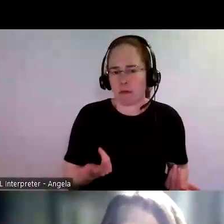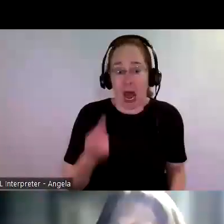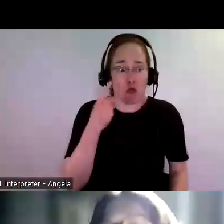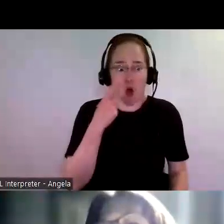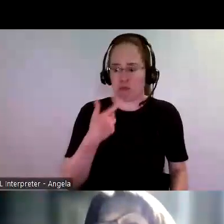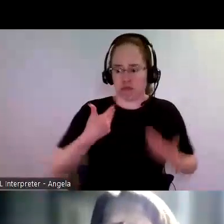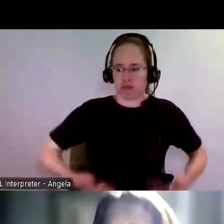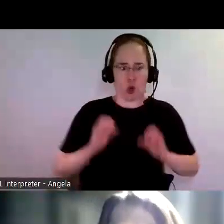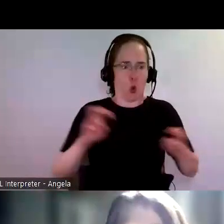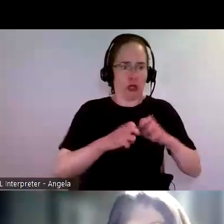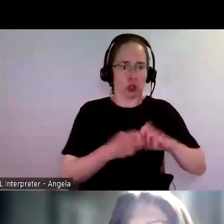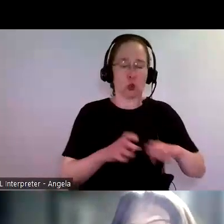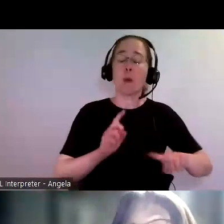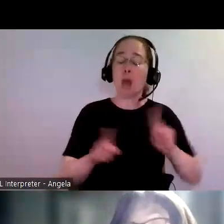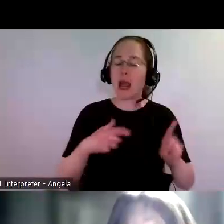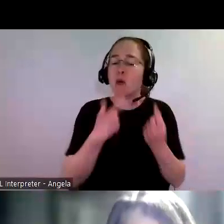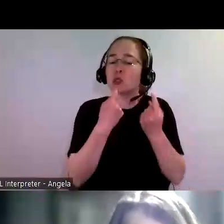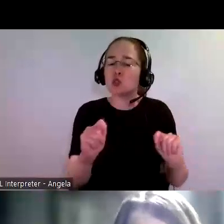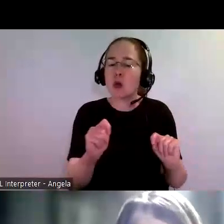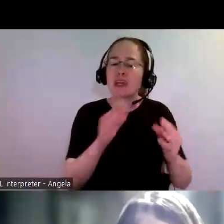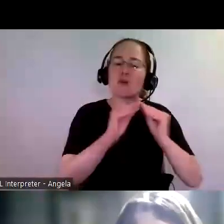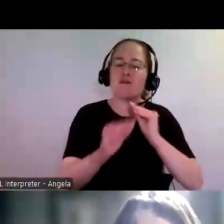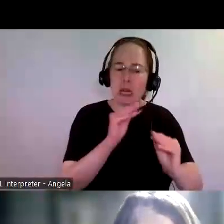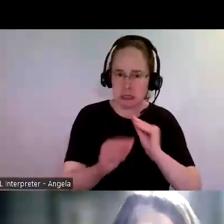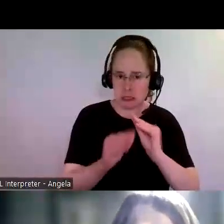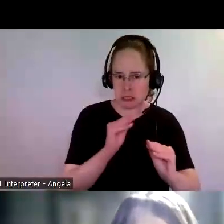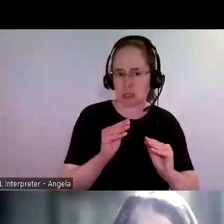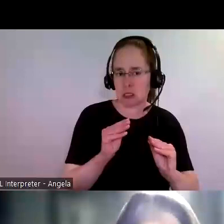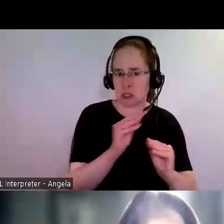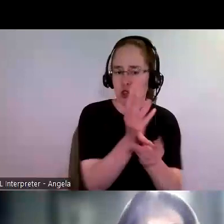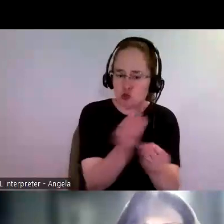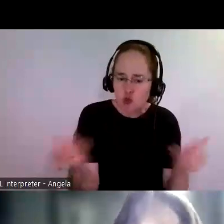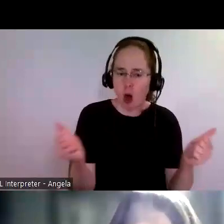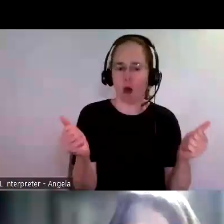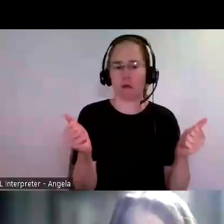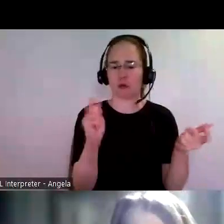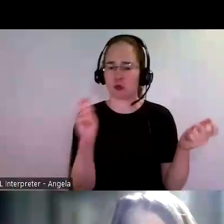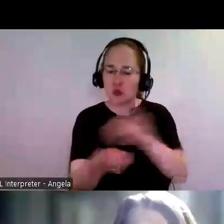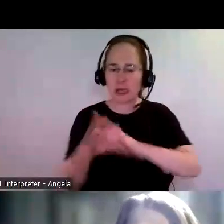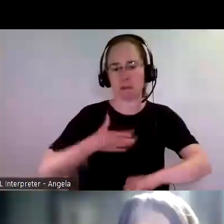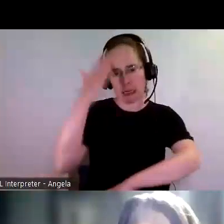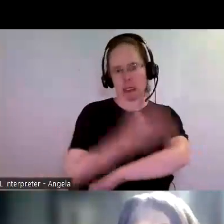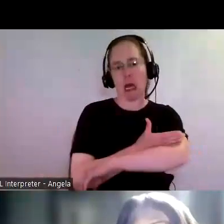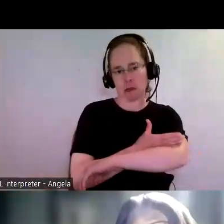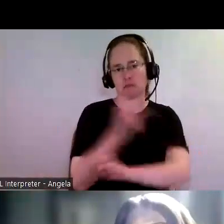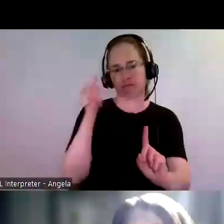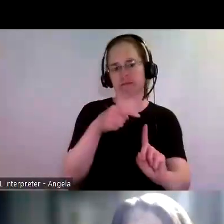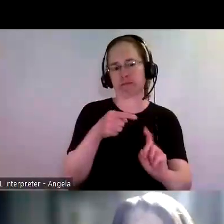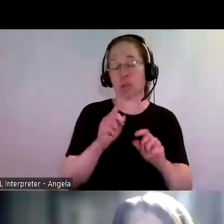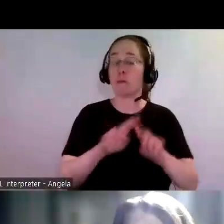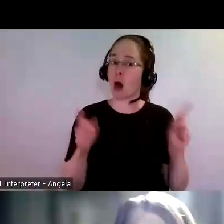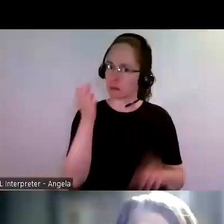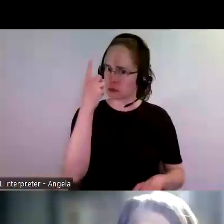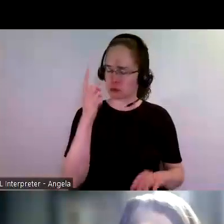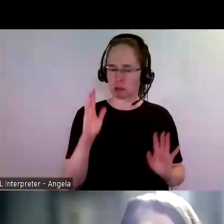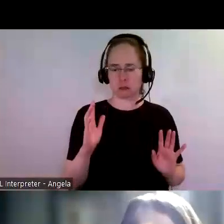an issue. I came as a parent trying to fix and solve and change my son. Well, I will tell you, I